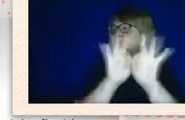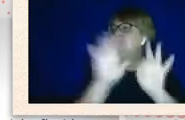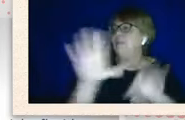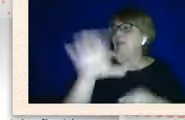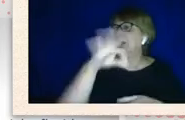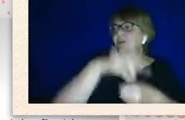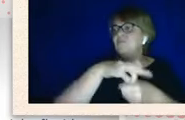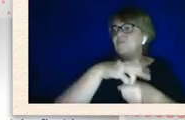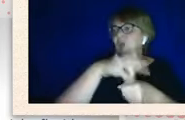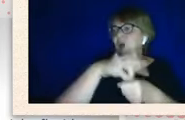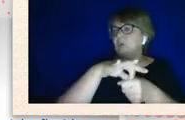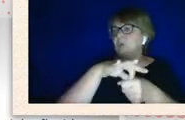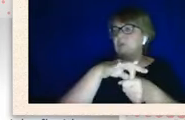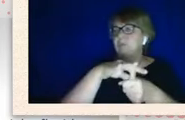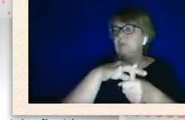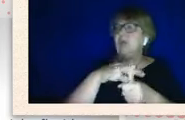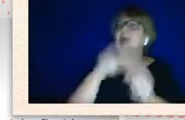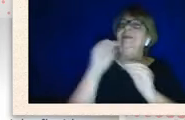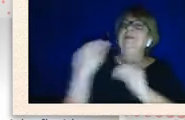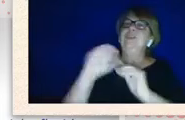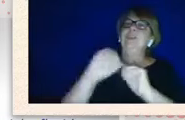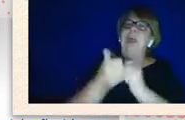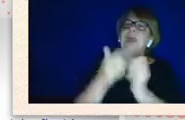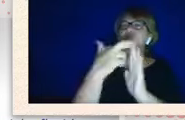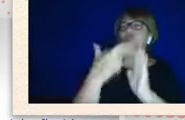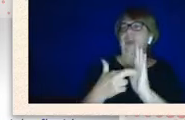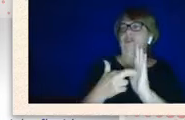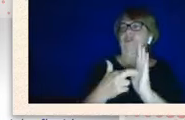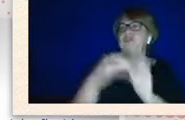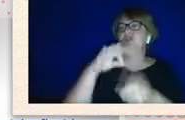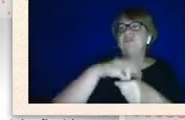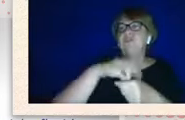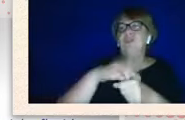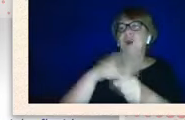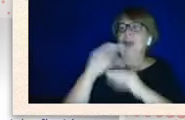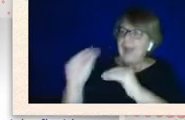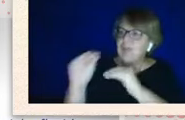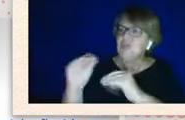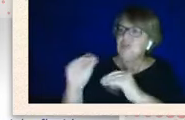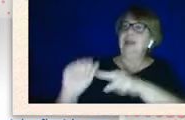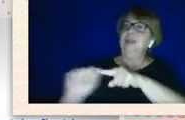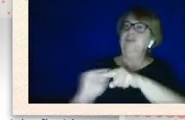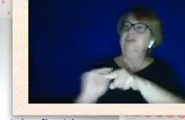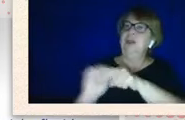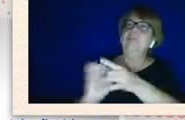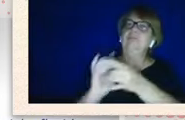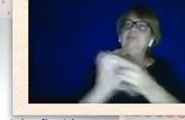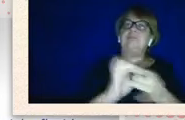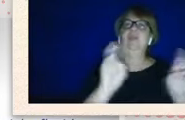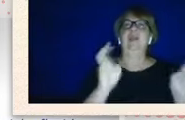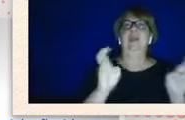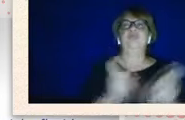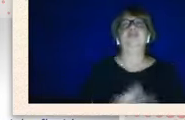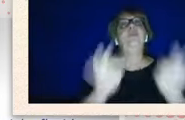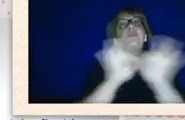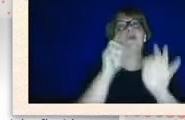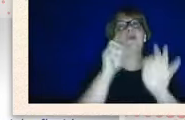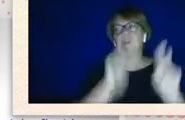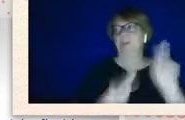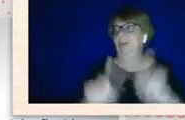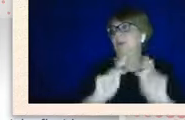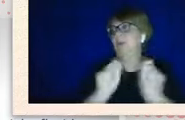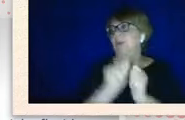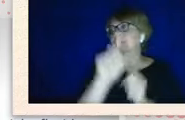to register to vote, and educate and train them on the issues that are important to persons with disabilities. And then